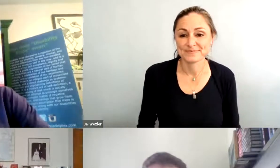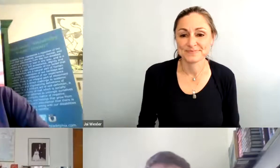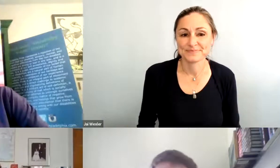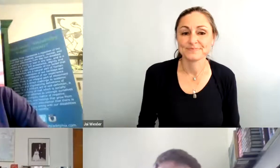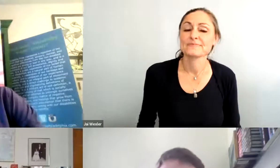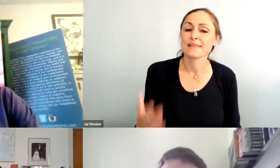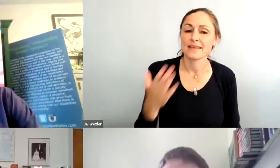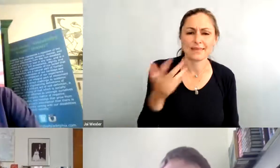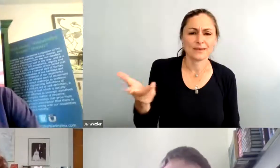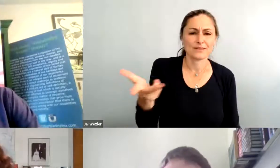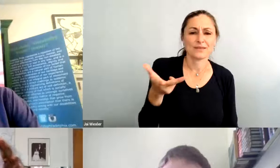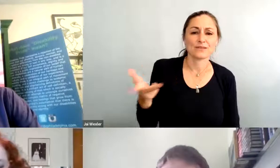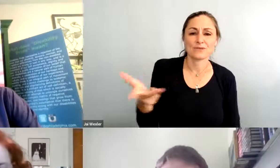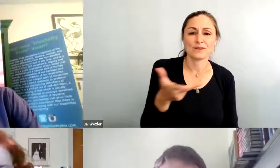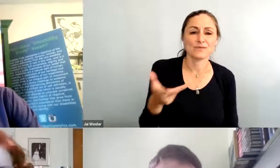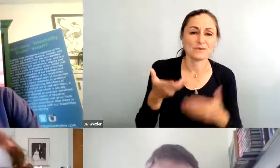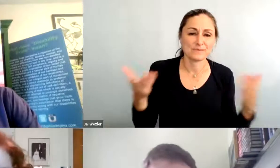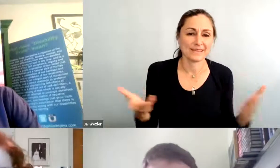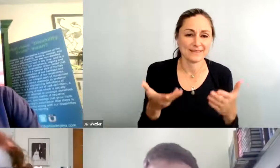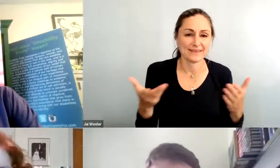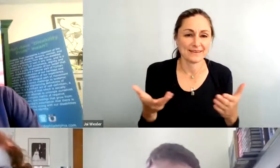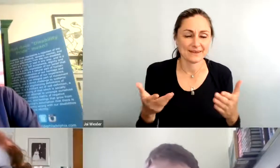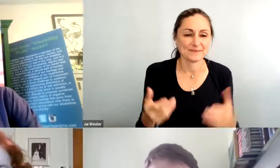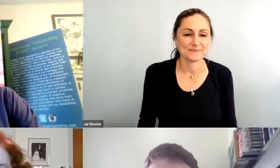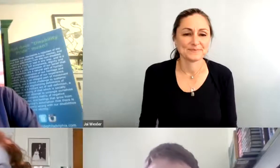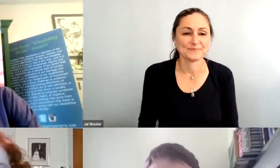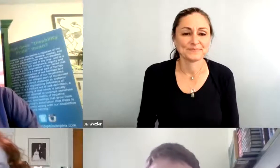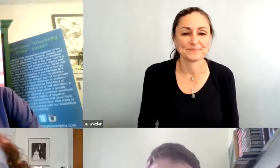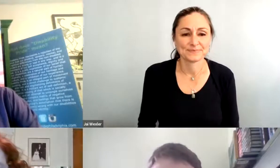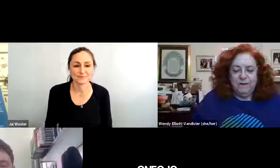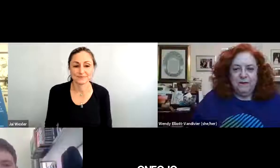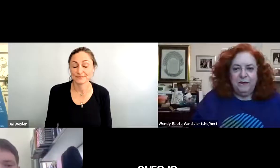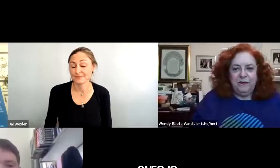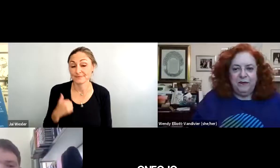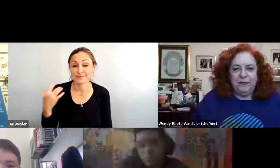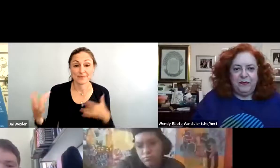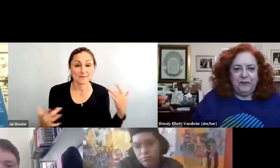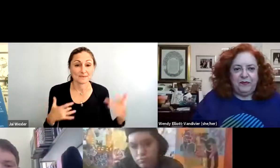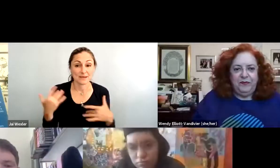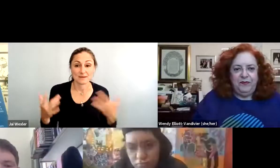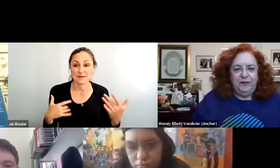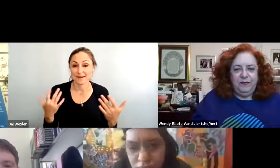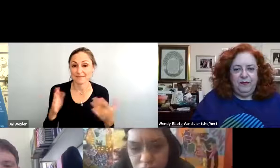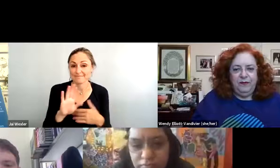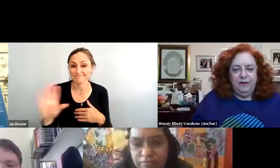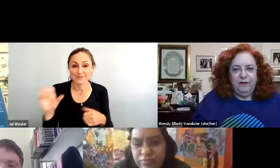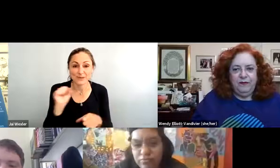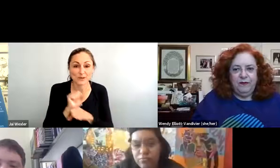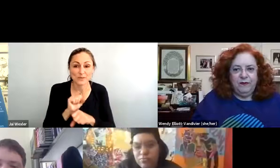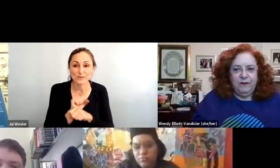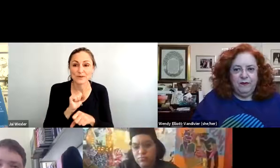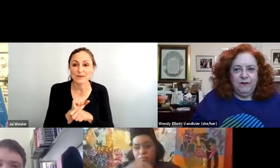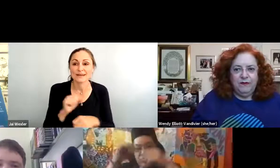Thank you, all three of you, for being here with me today. I'm so excited about the work. It's in the